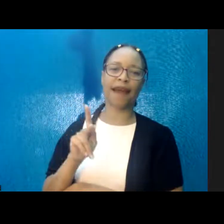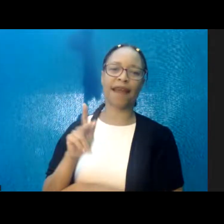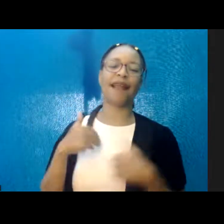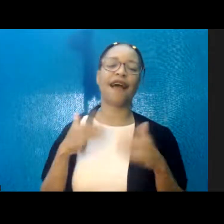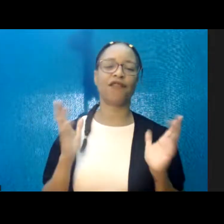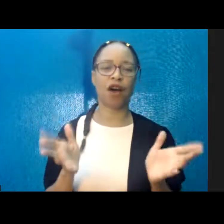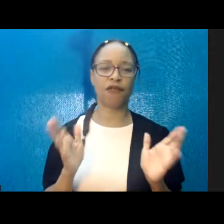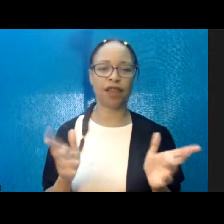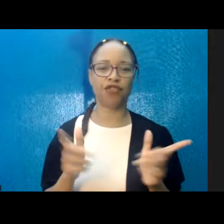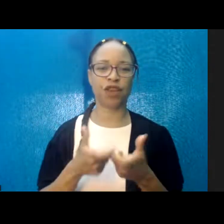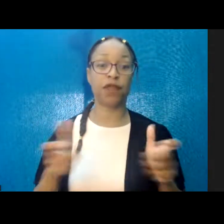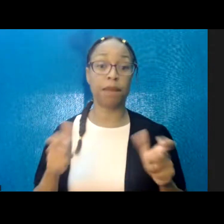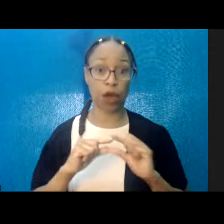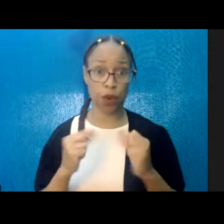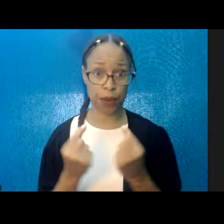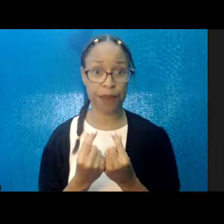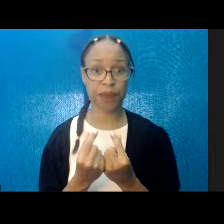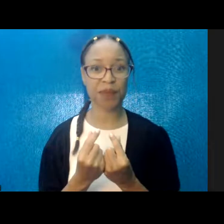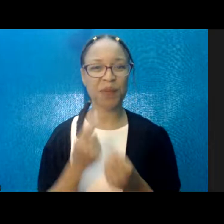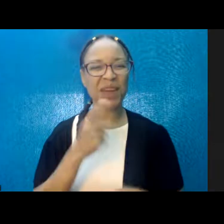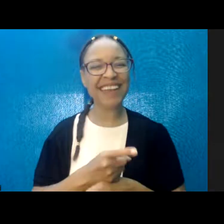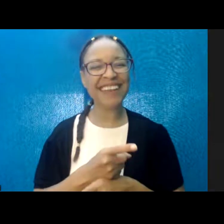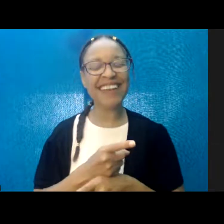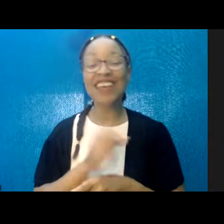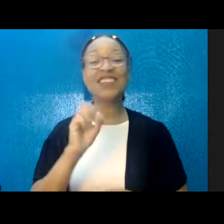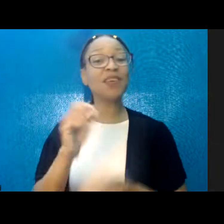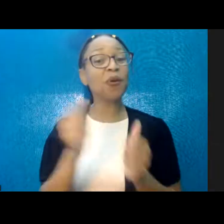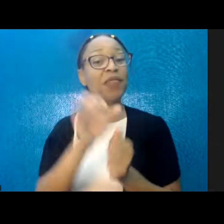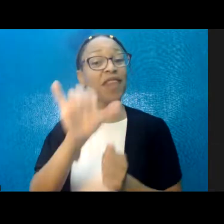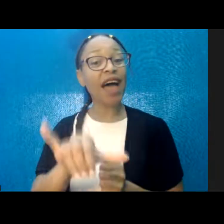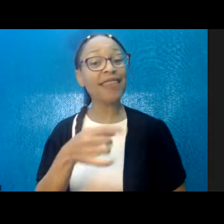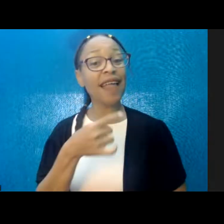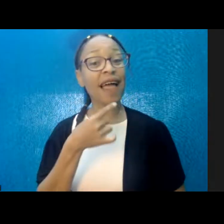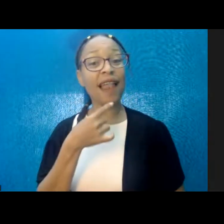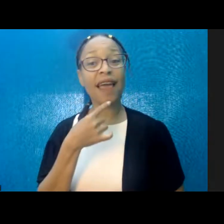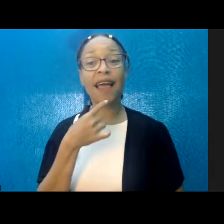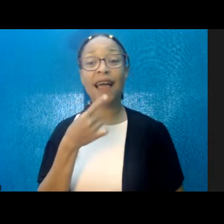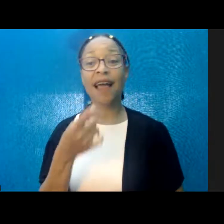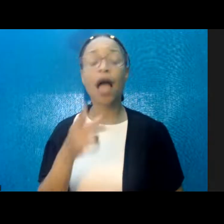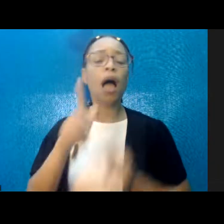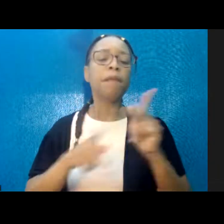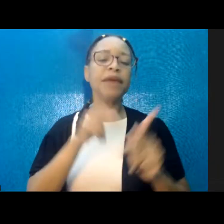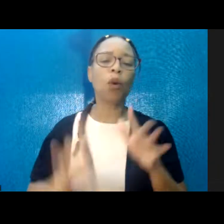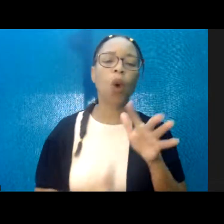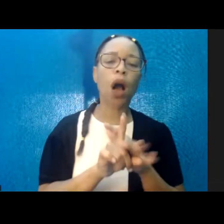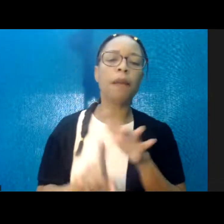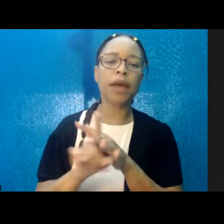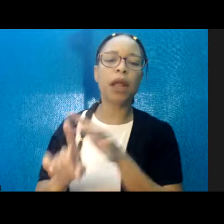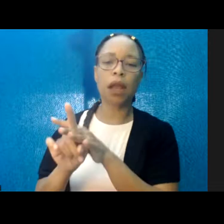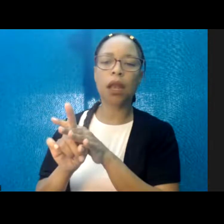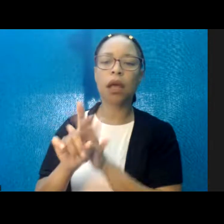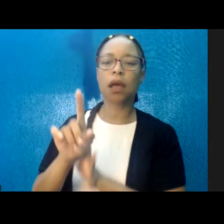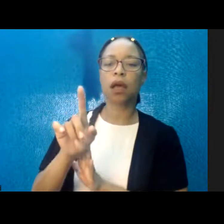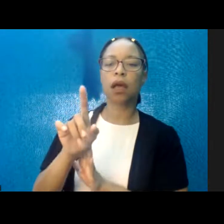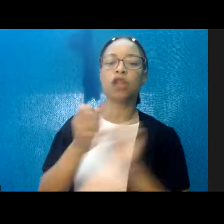about in the larger group. All right. So with that in mind, and folks will come in, the TA